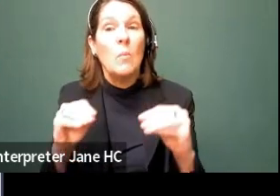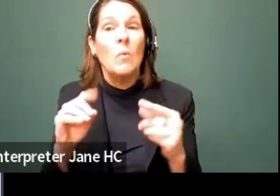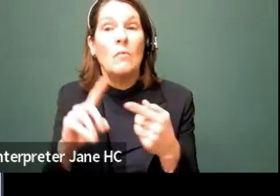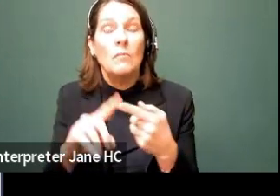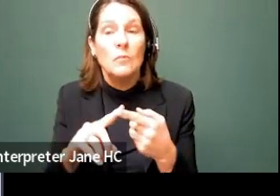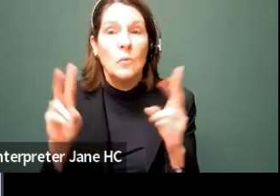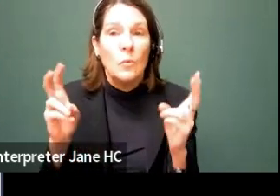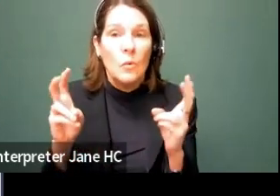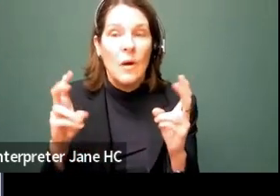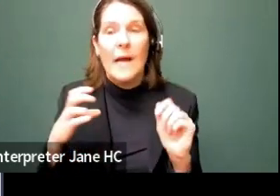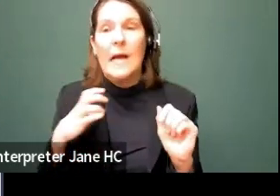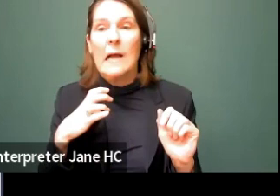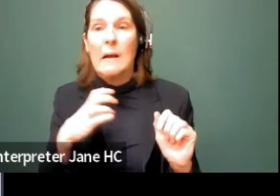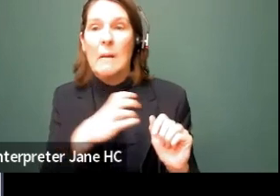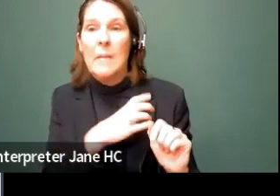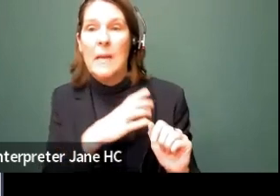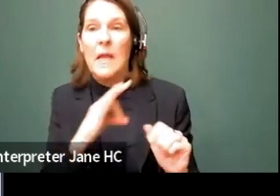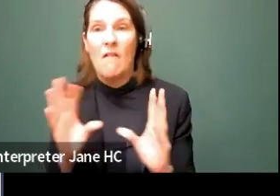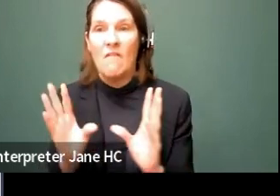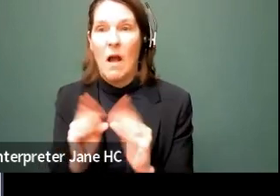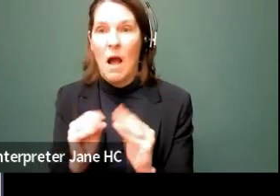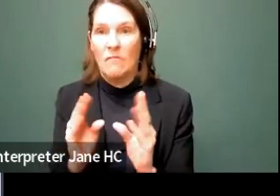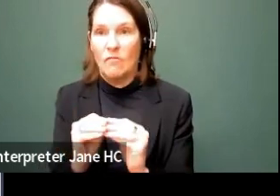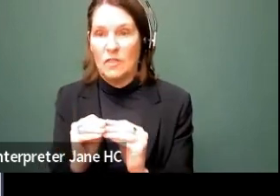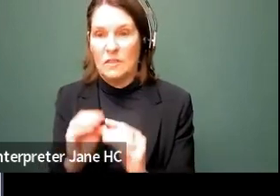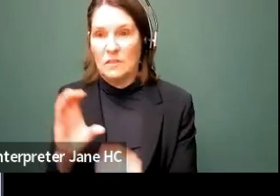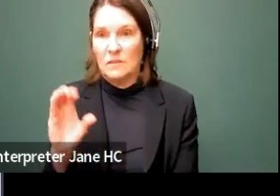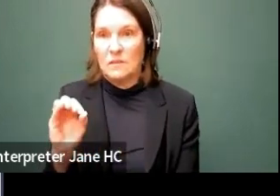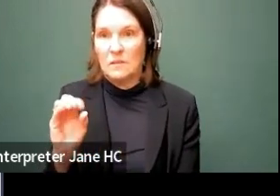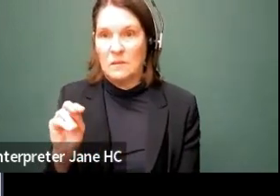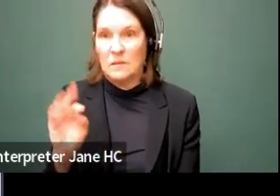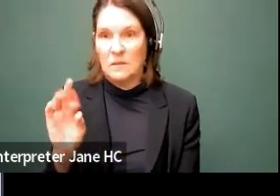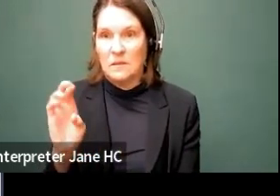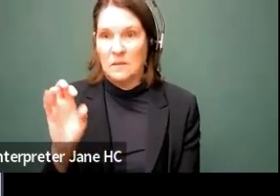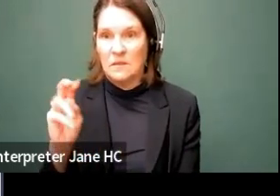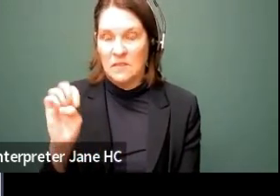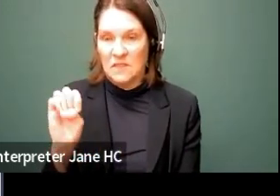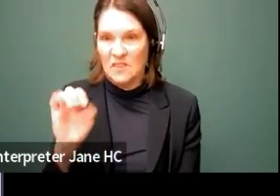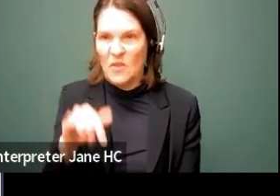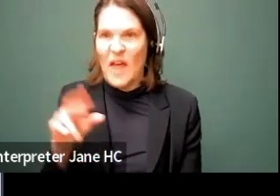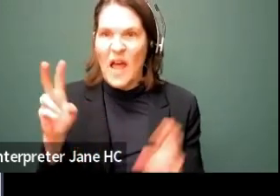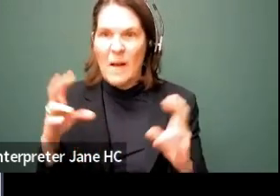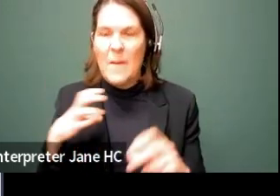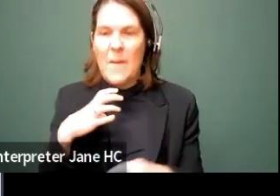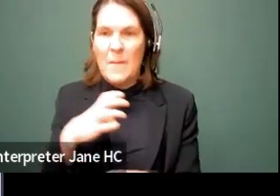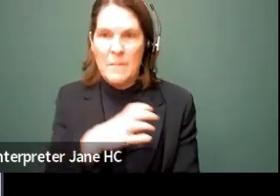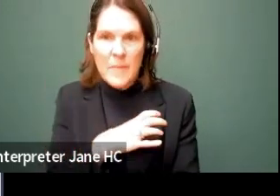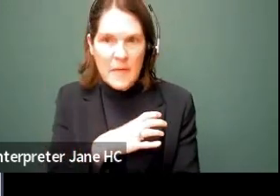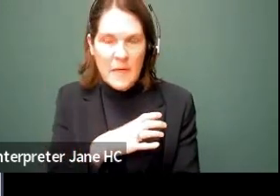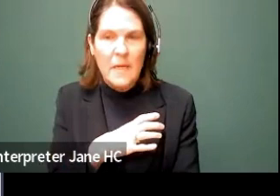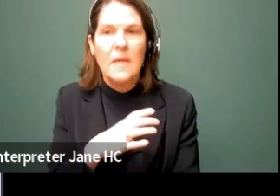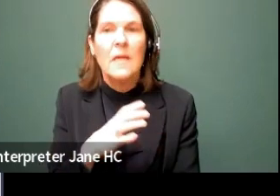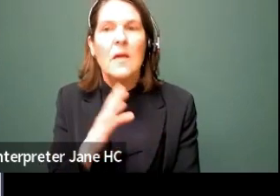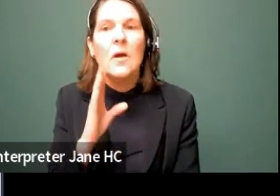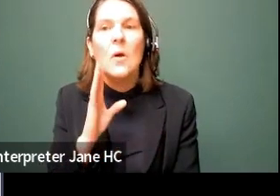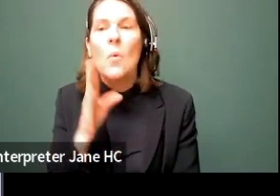a committee of conference. And that committee of conference will have representatives